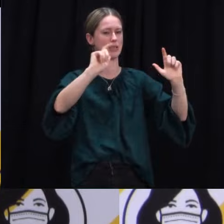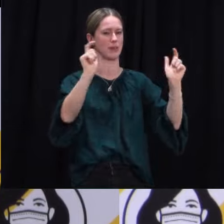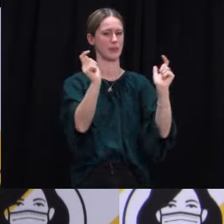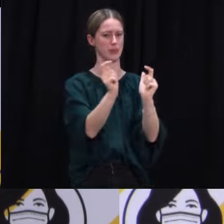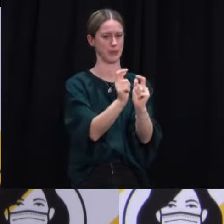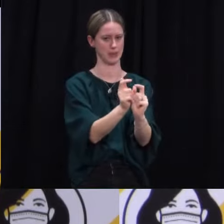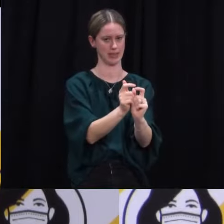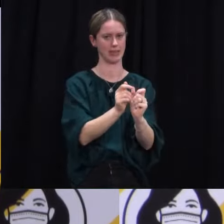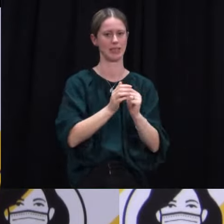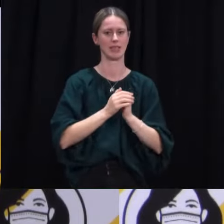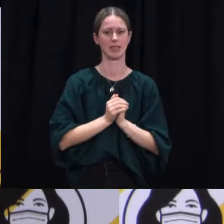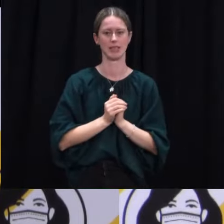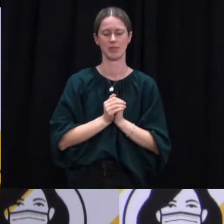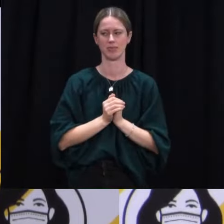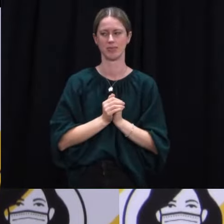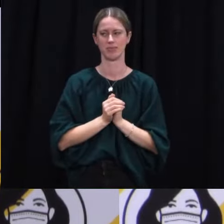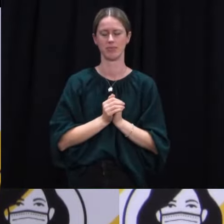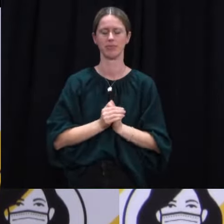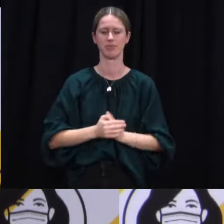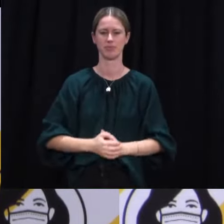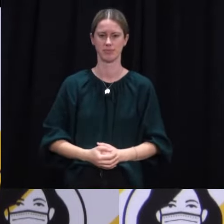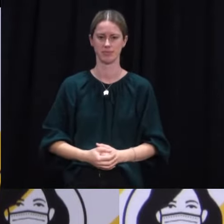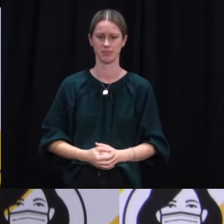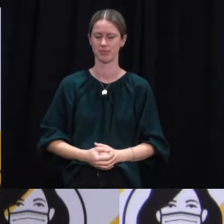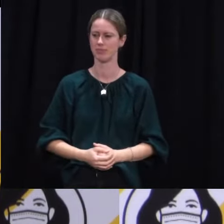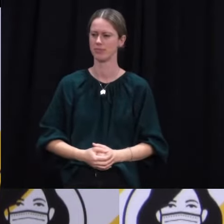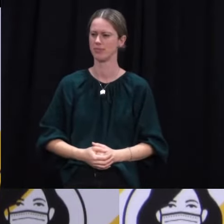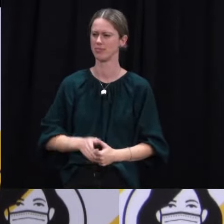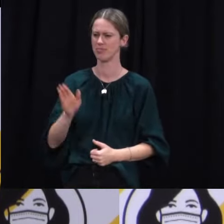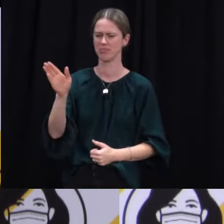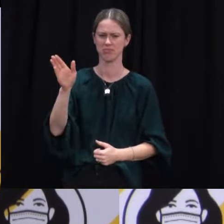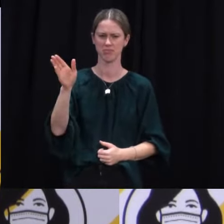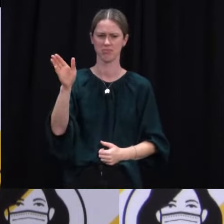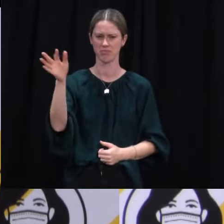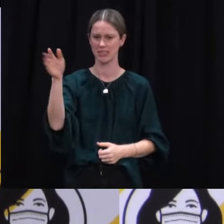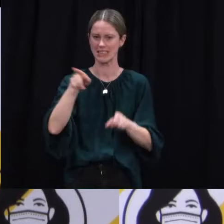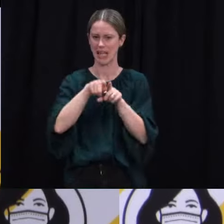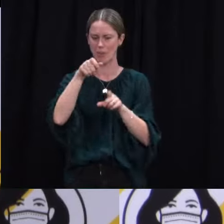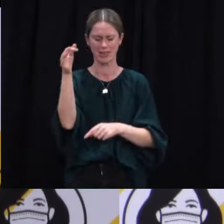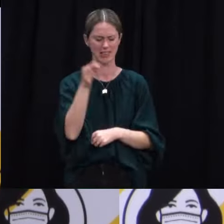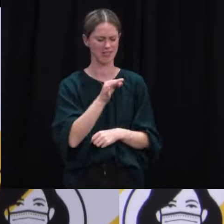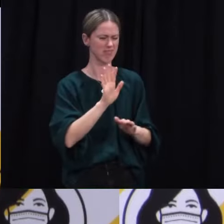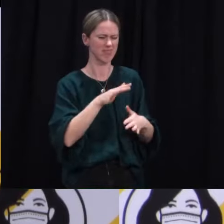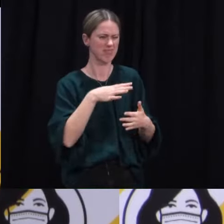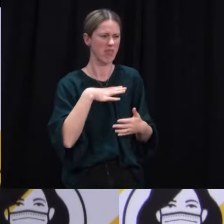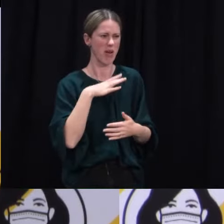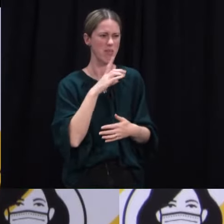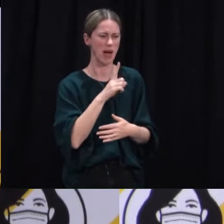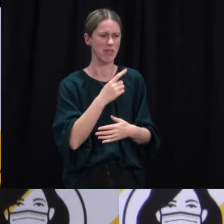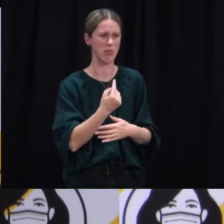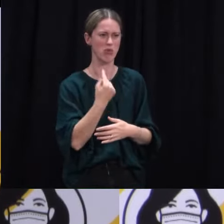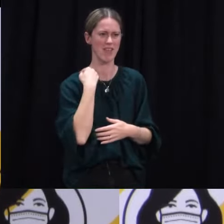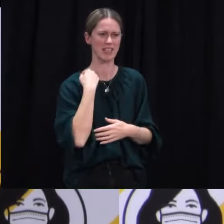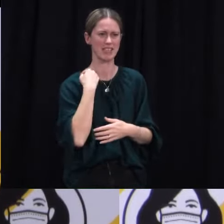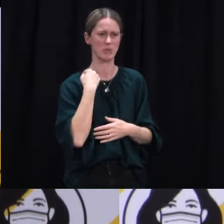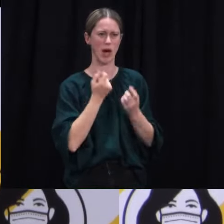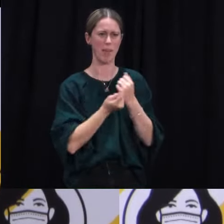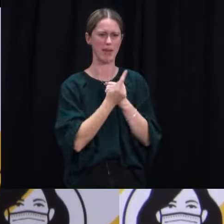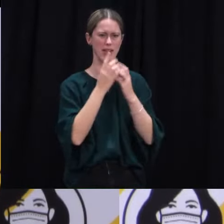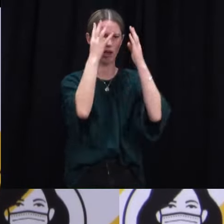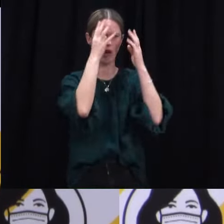the inner fenced part. That's all very well and good. Do you accept that the previous setup was not suitable